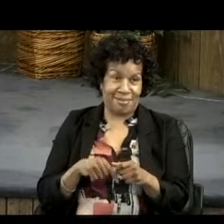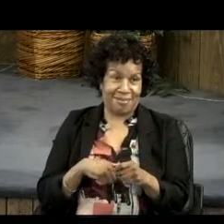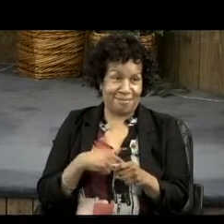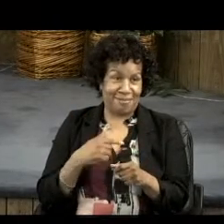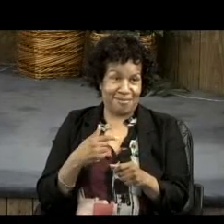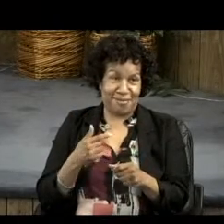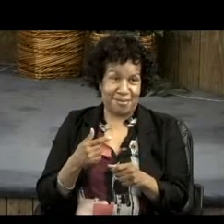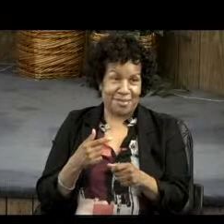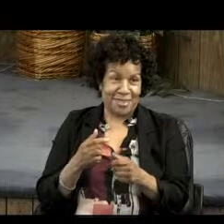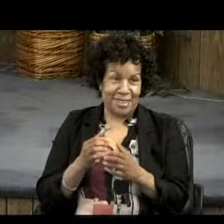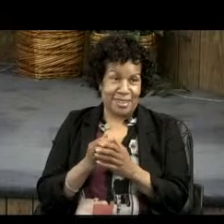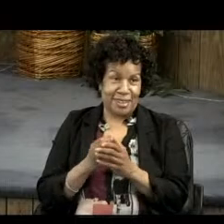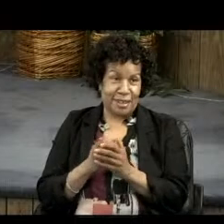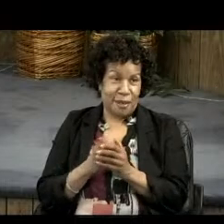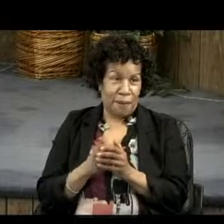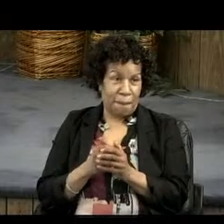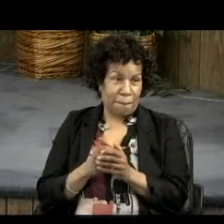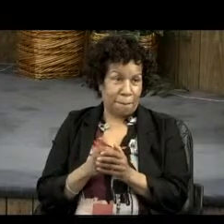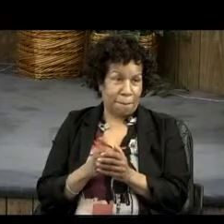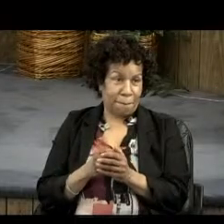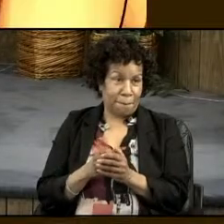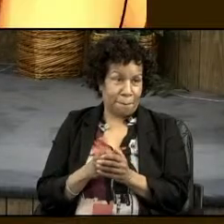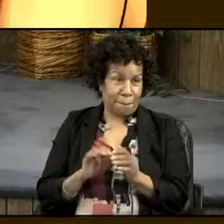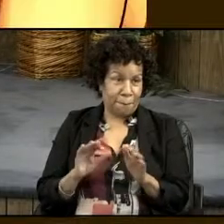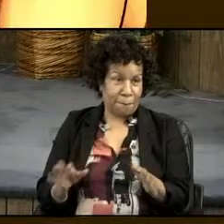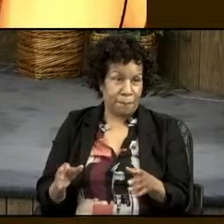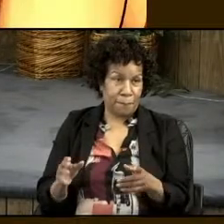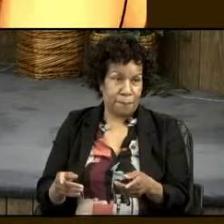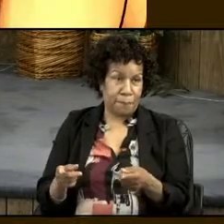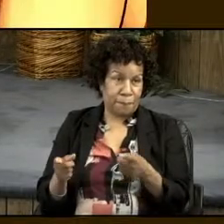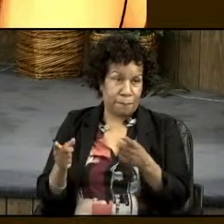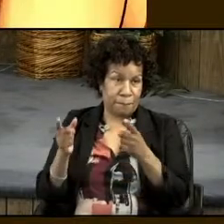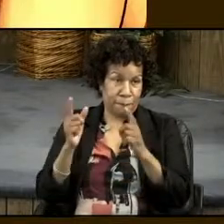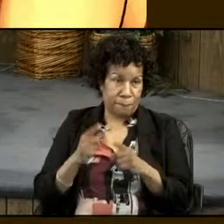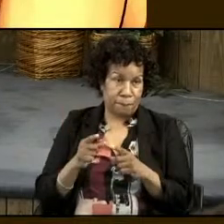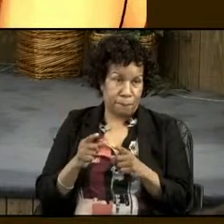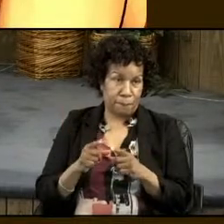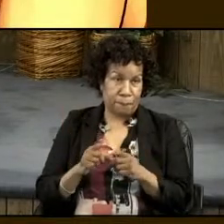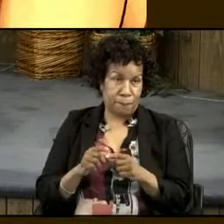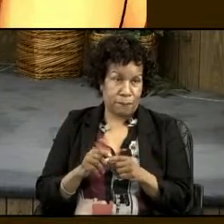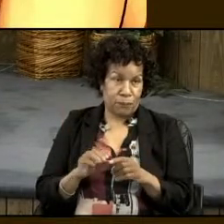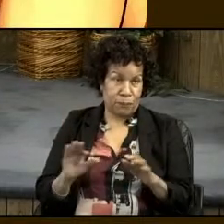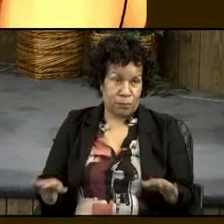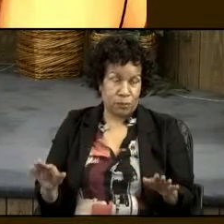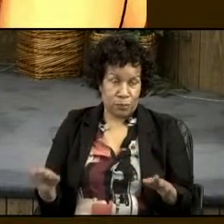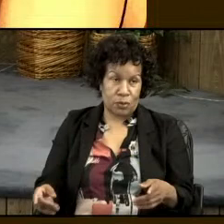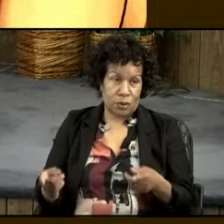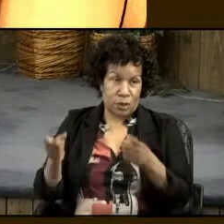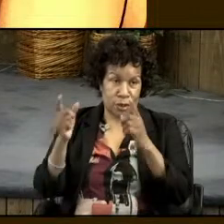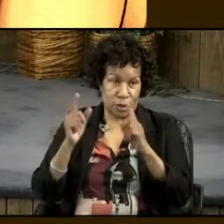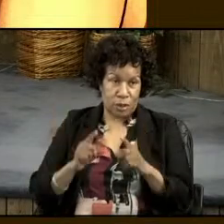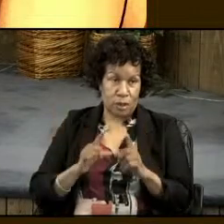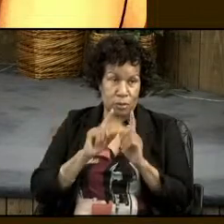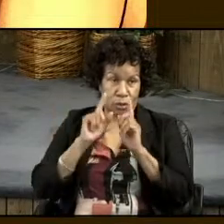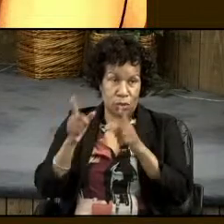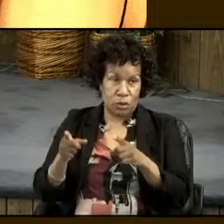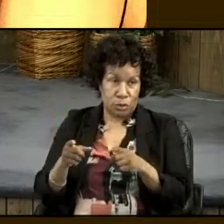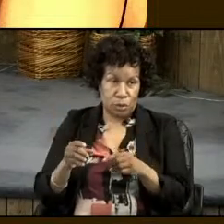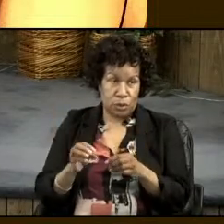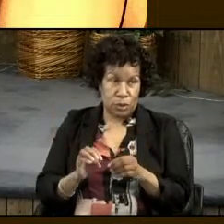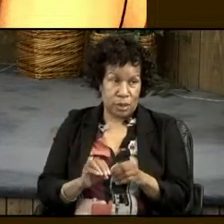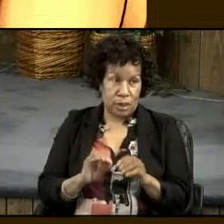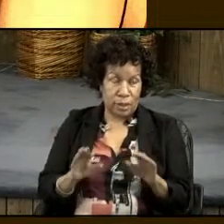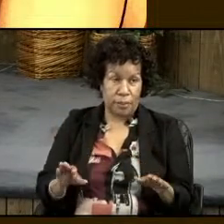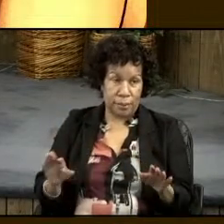big he couldn't figure out what this was. Maybe the little boy was coming to bring him a message, but sure enough, he was coming to bring him a message. Get your affairs